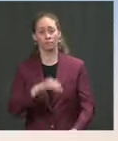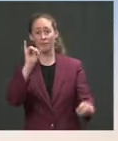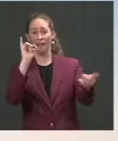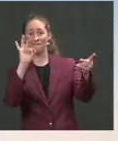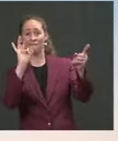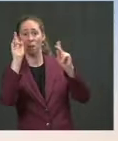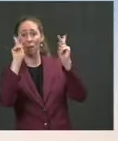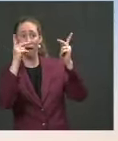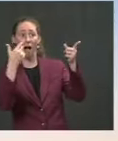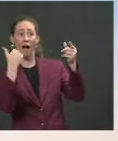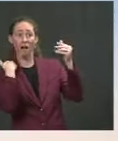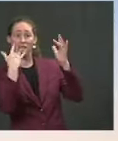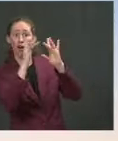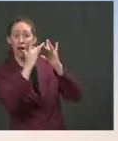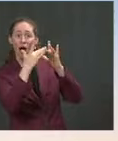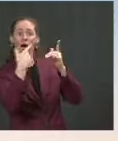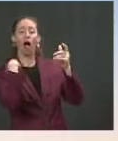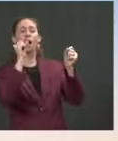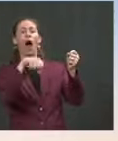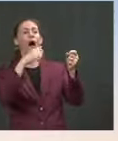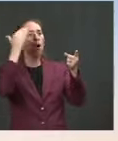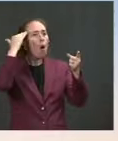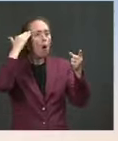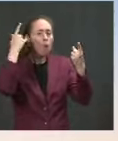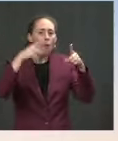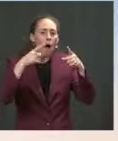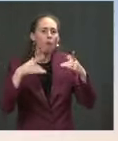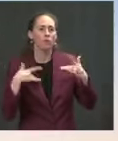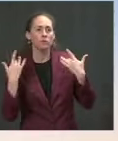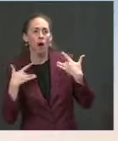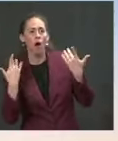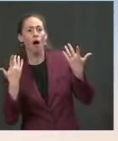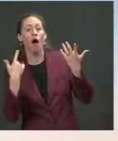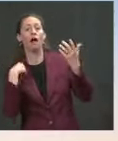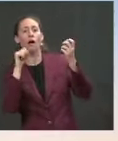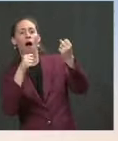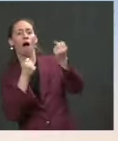if we can get it done, that would be a great step forward and beneficial to the people of Cuba. Go ahead.